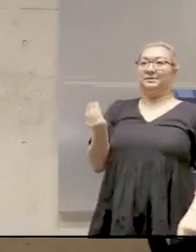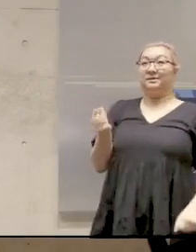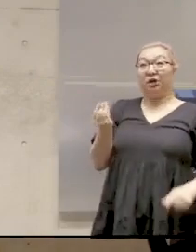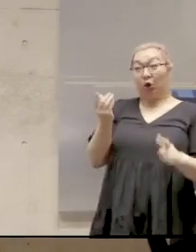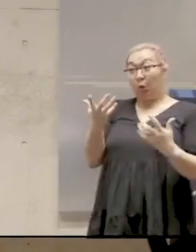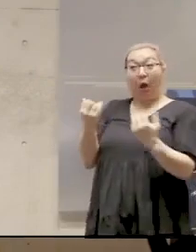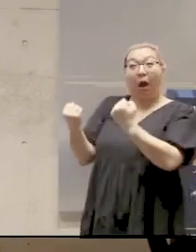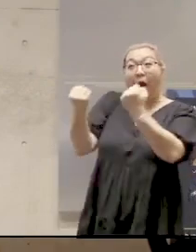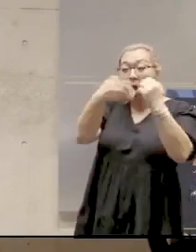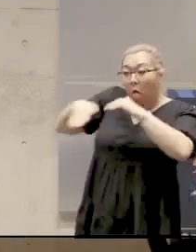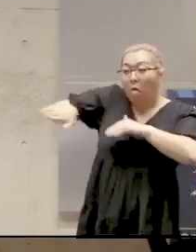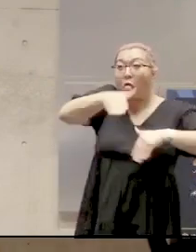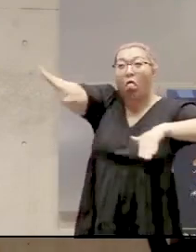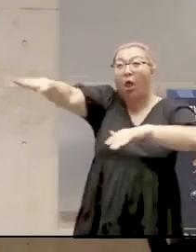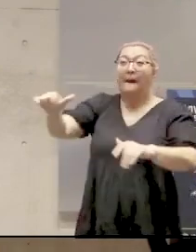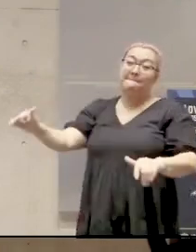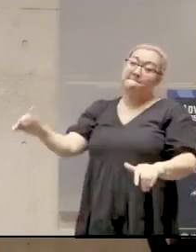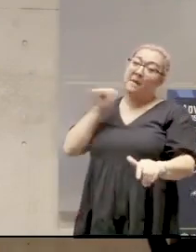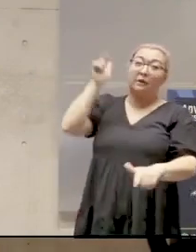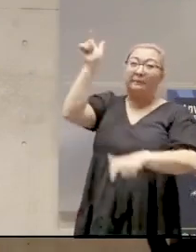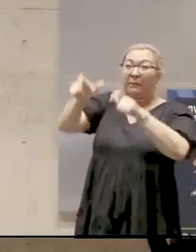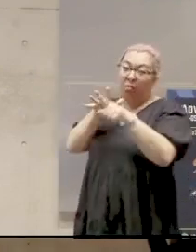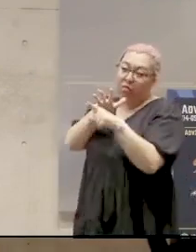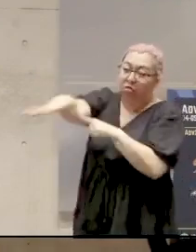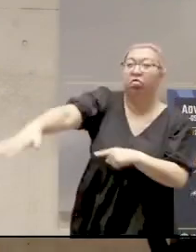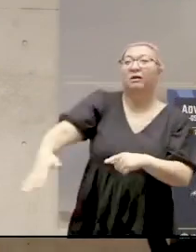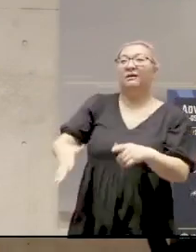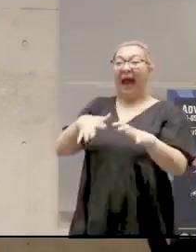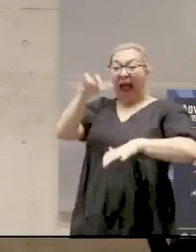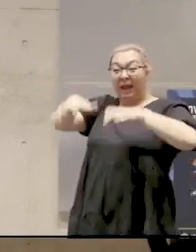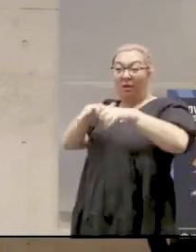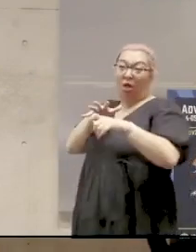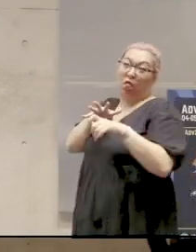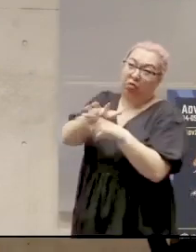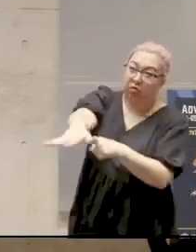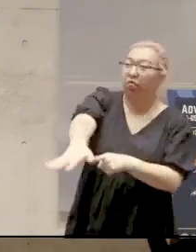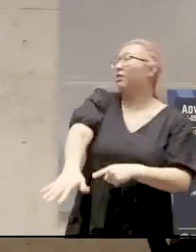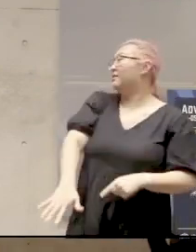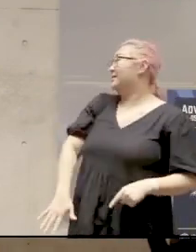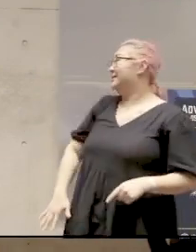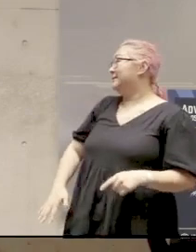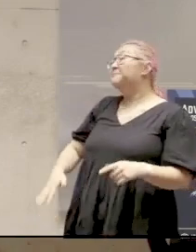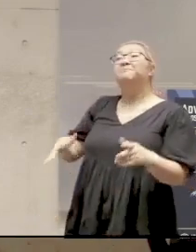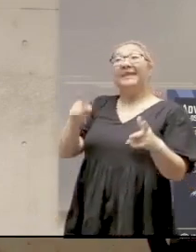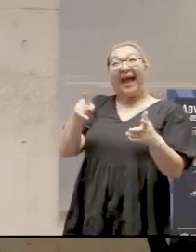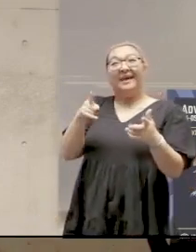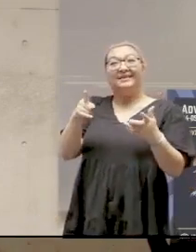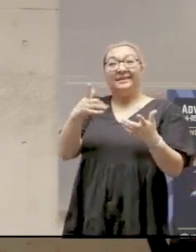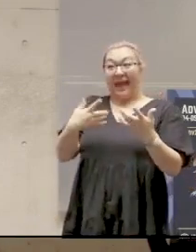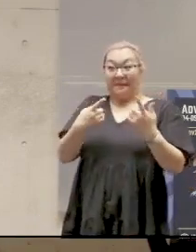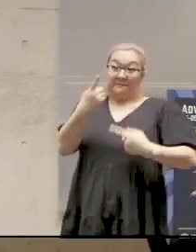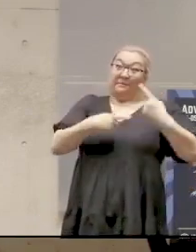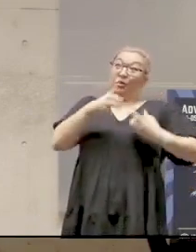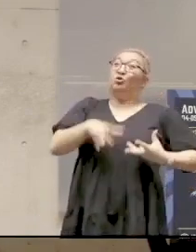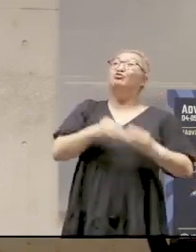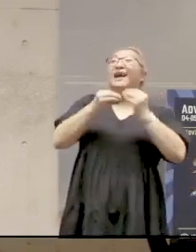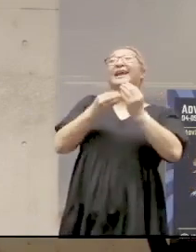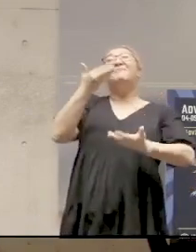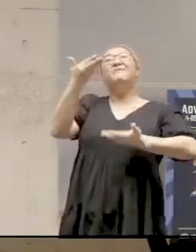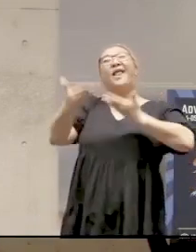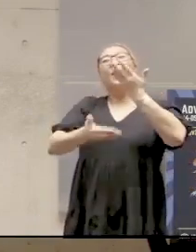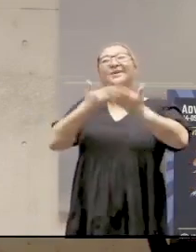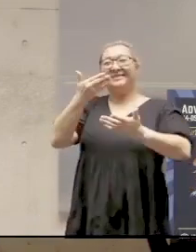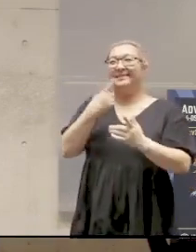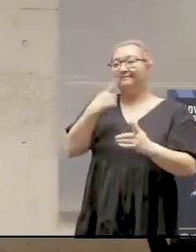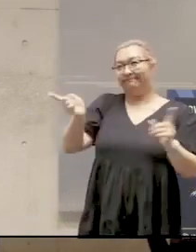animals in your car. And when it kind of got banned, they retconned a plot. And the plot was zombie apocalypse, they're